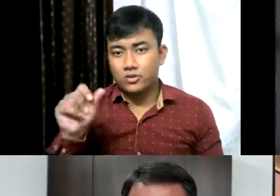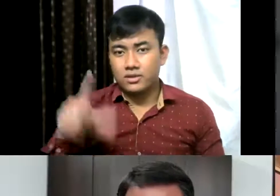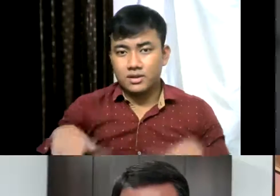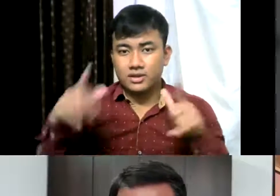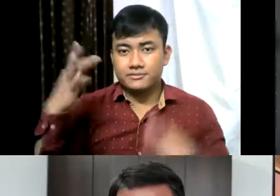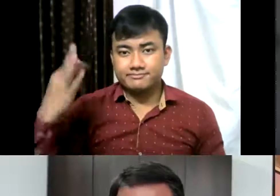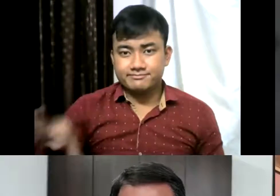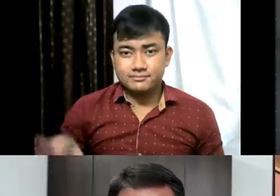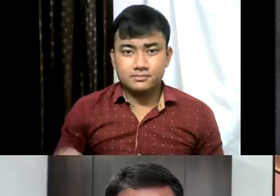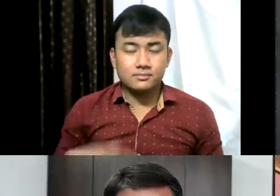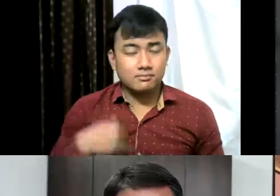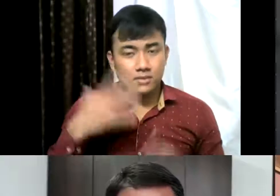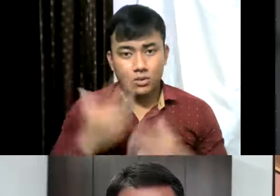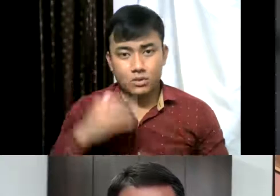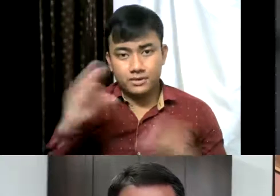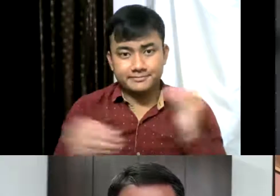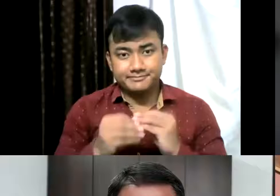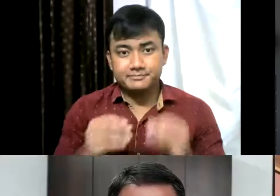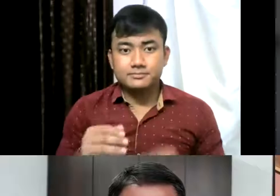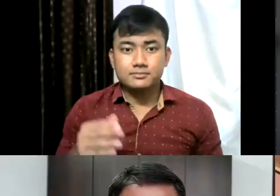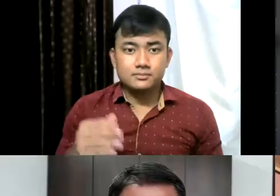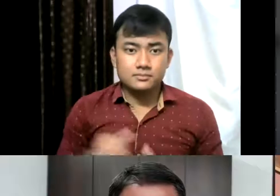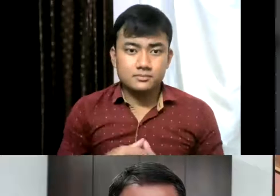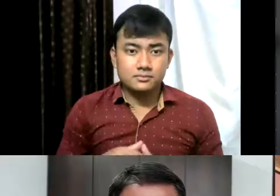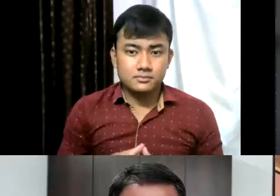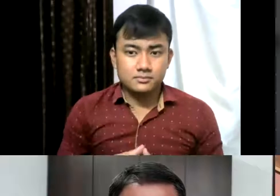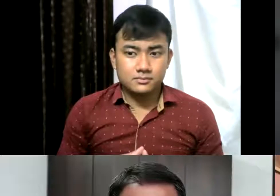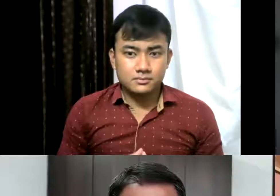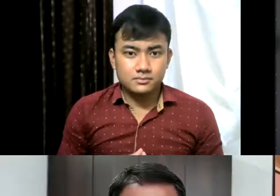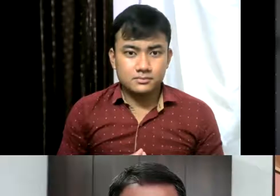Dhiren, do you want to add what you had missed earlier?